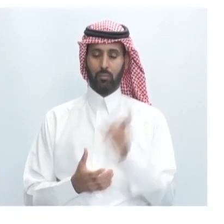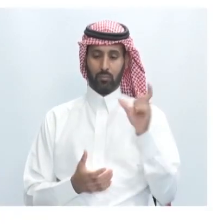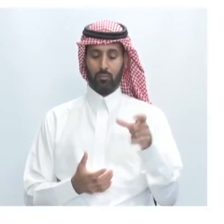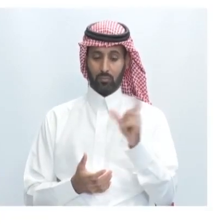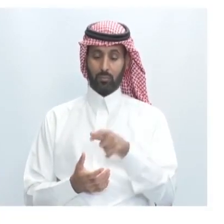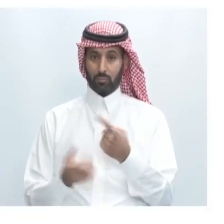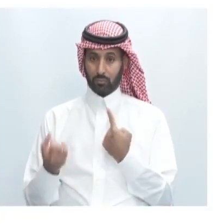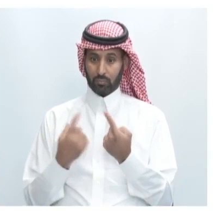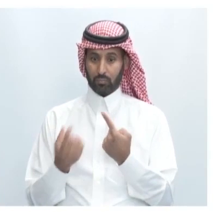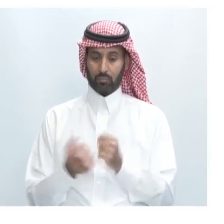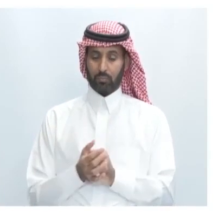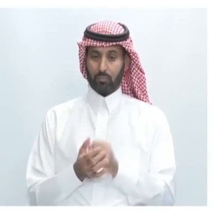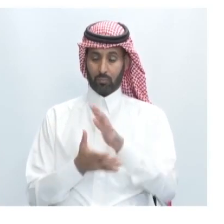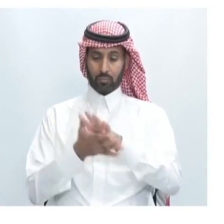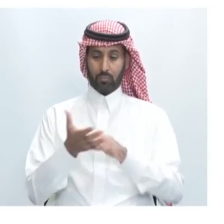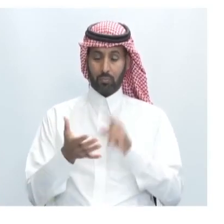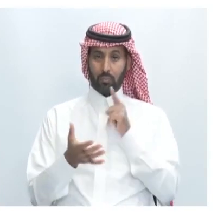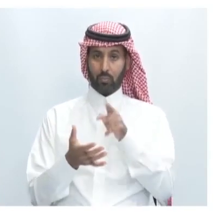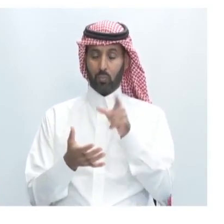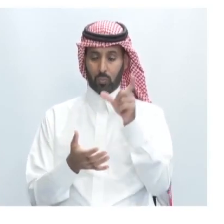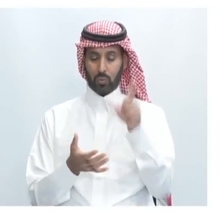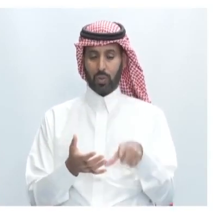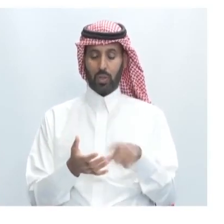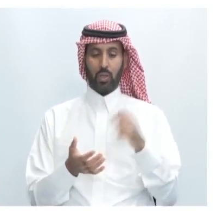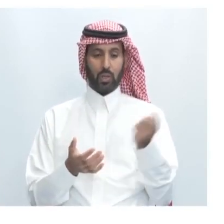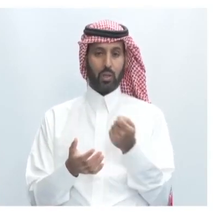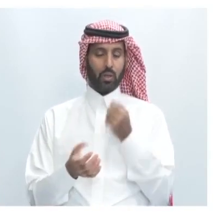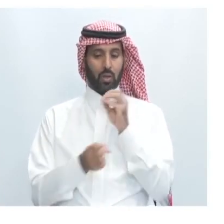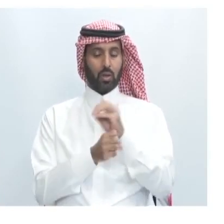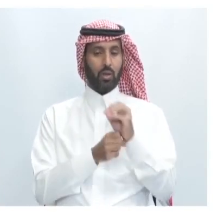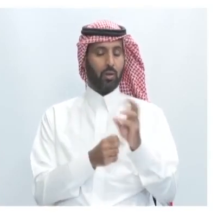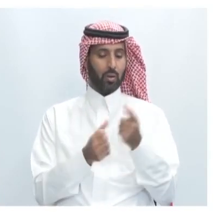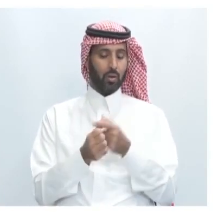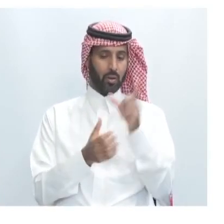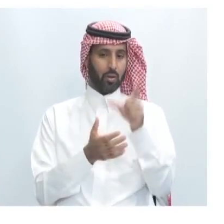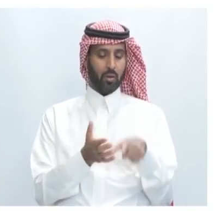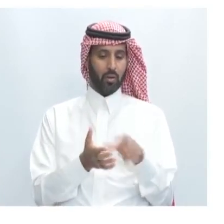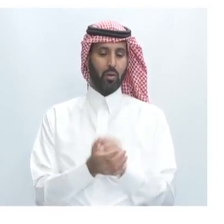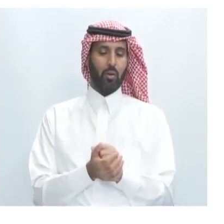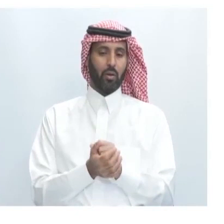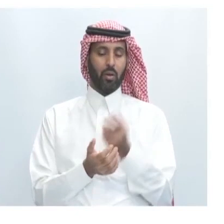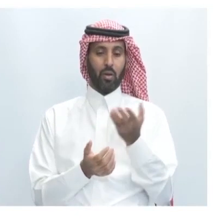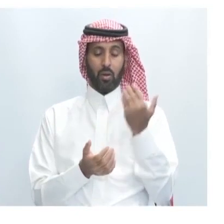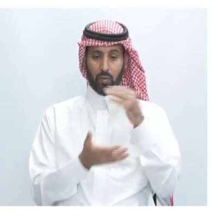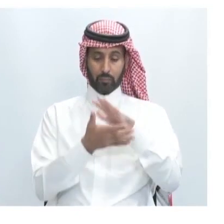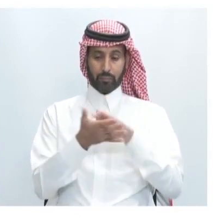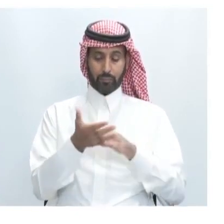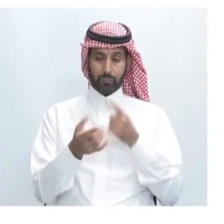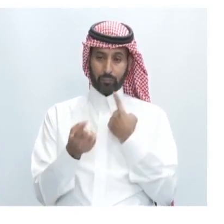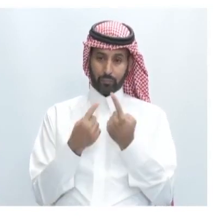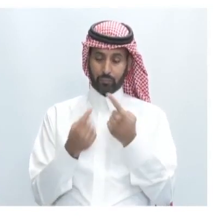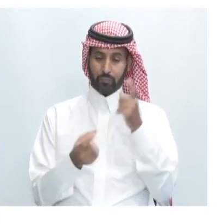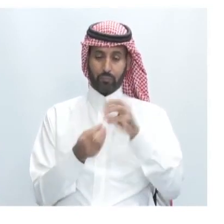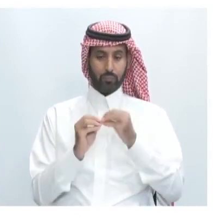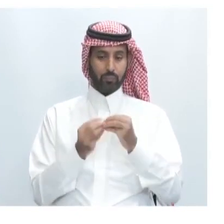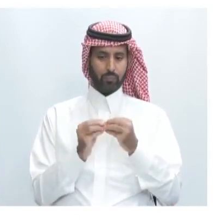is a discussion. This is a chart you have to do by yourself. Write the information in the chart below. Use the chart to discuss